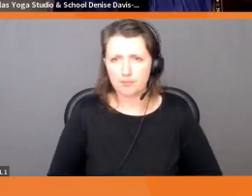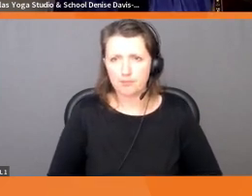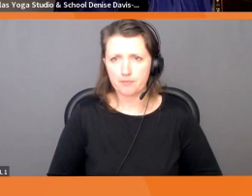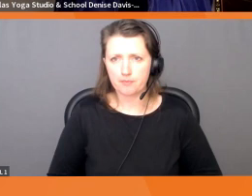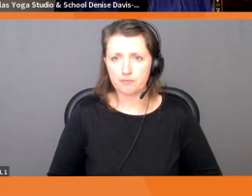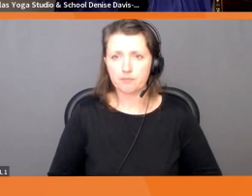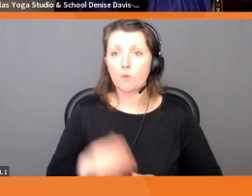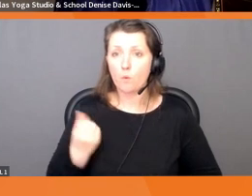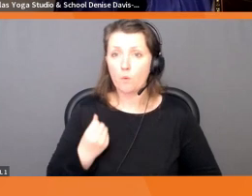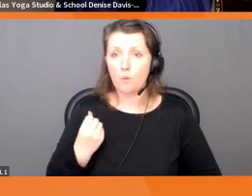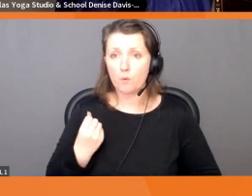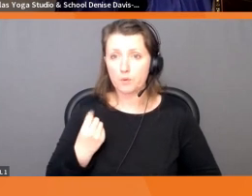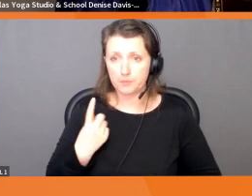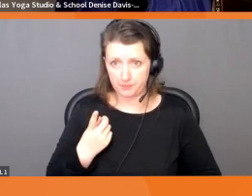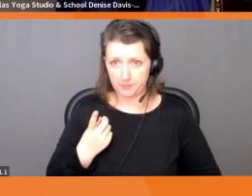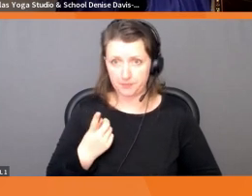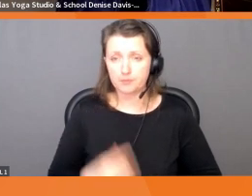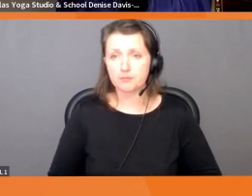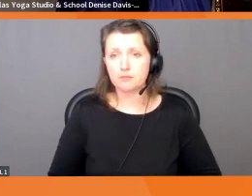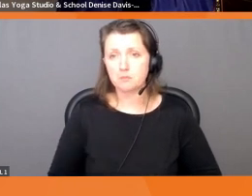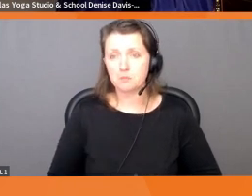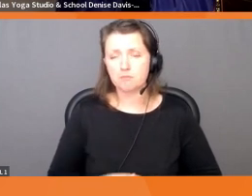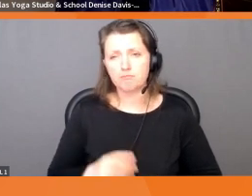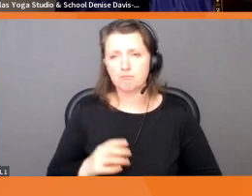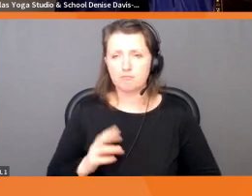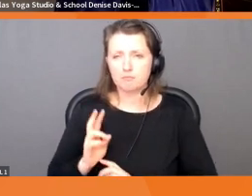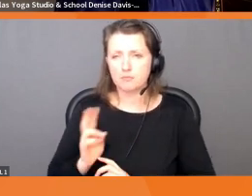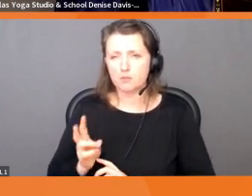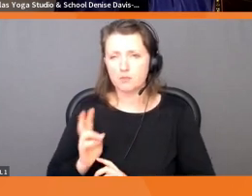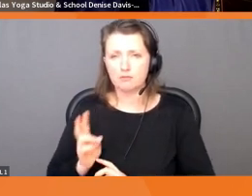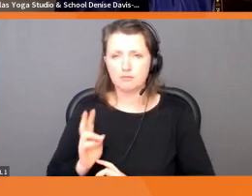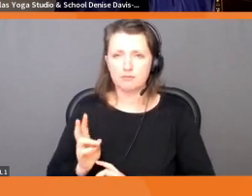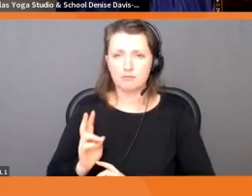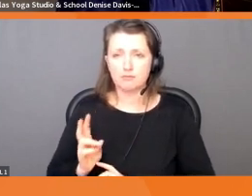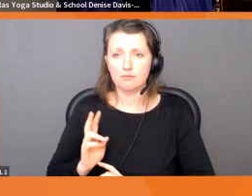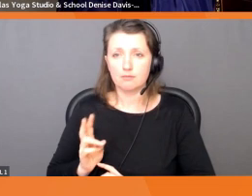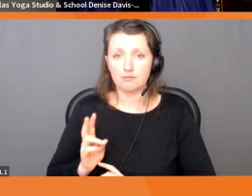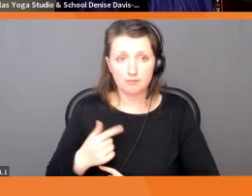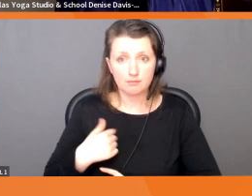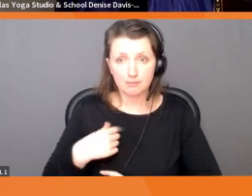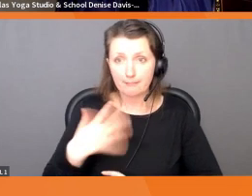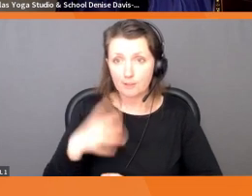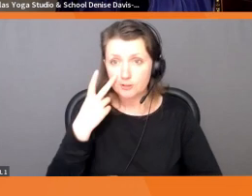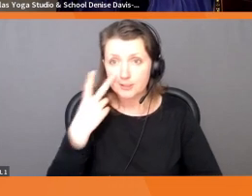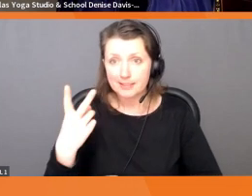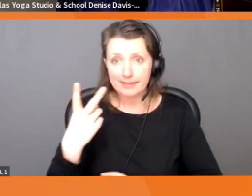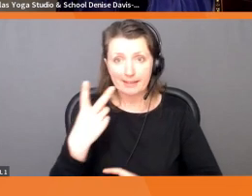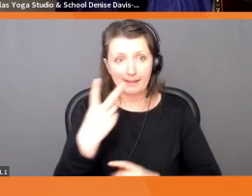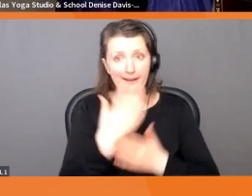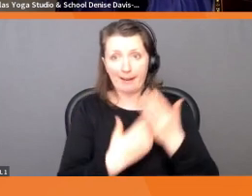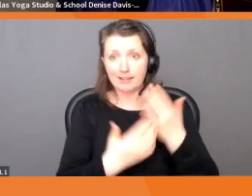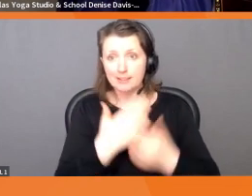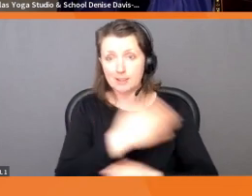our hands up here for a couple of minutes. I promise no one's arms ever fell off doing this exercise. And our